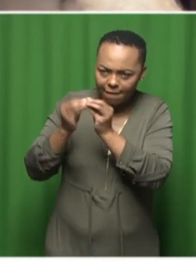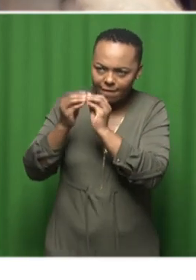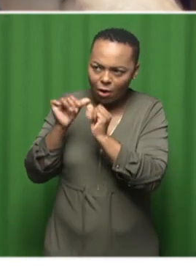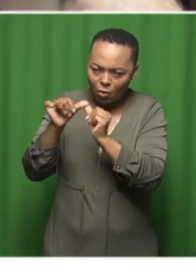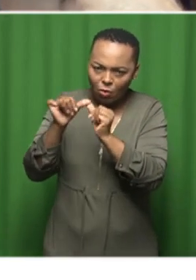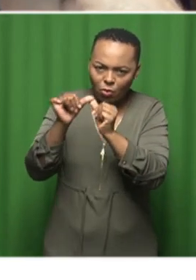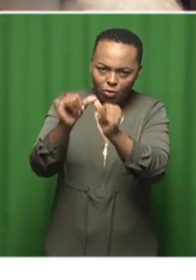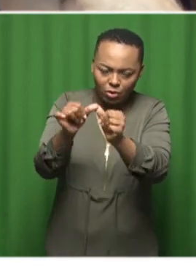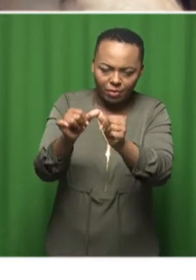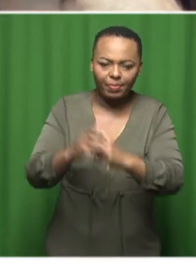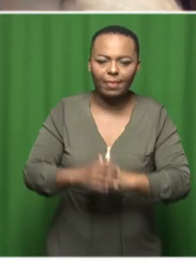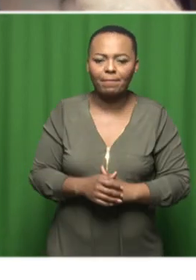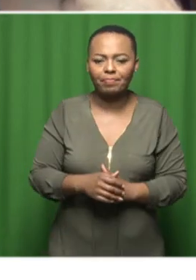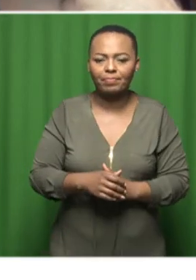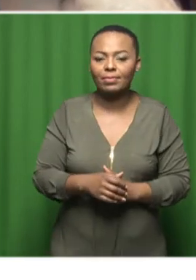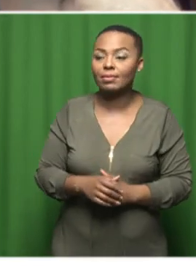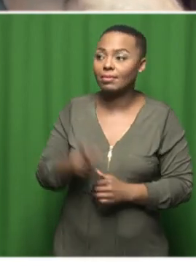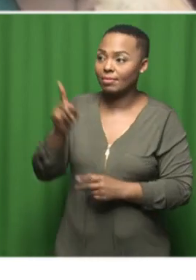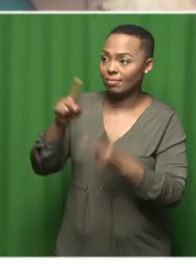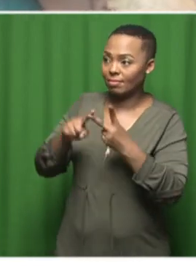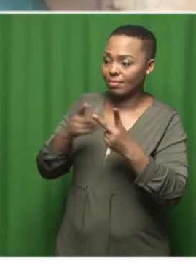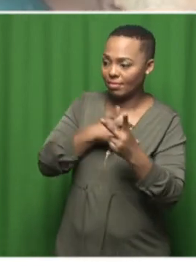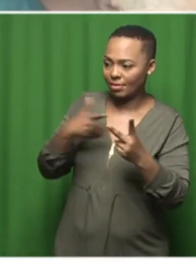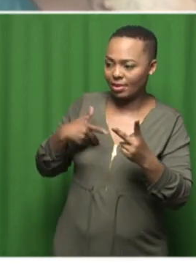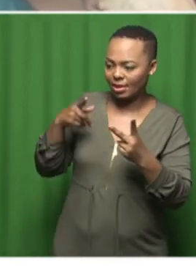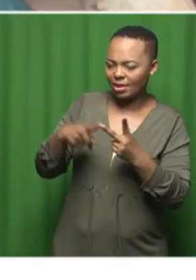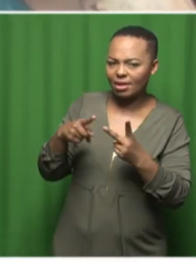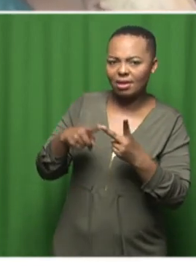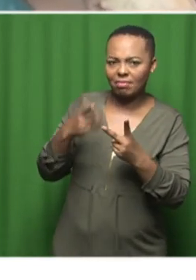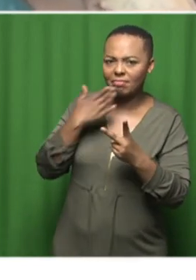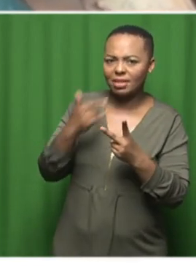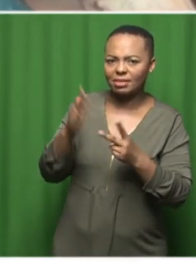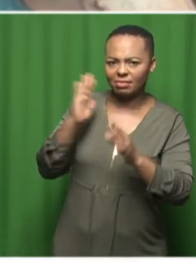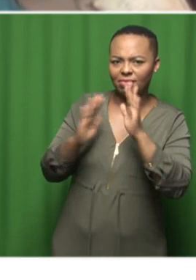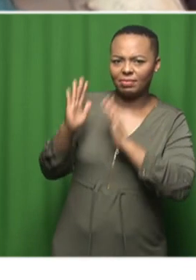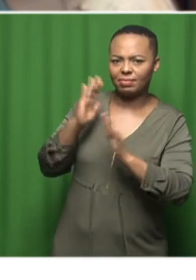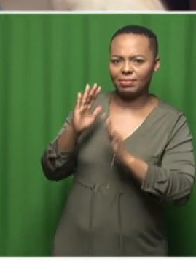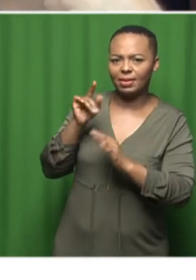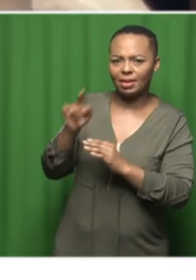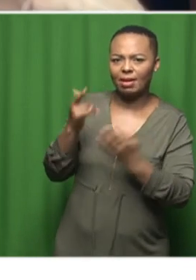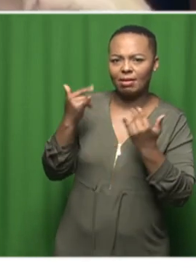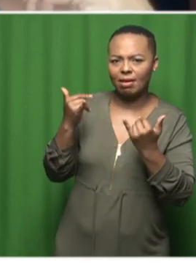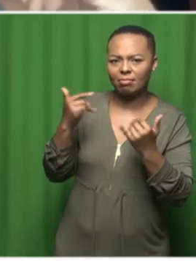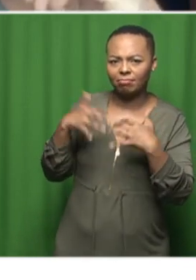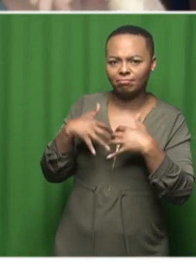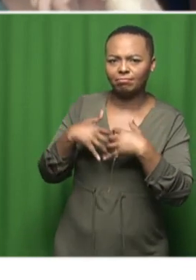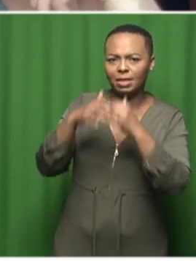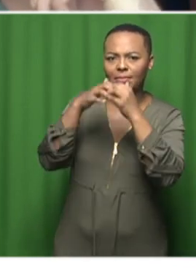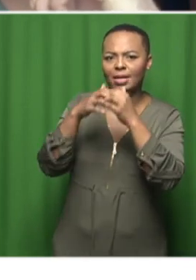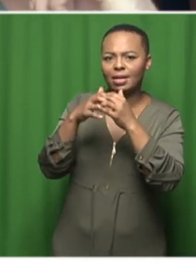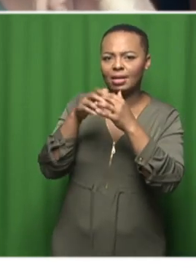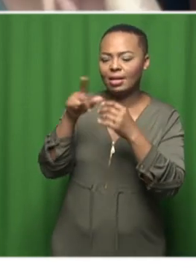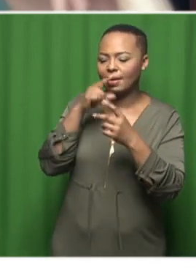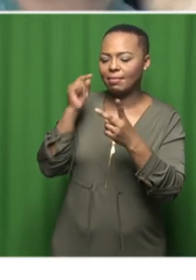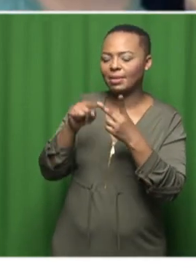Nindya, talk to us about this partnership. How did it come about that you established Kalki